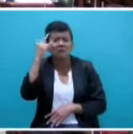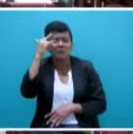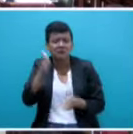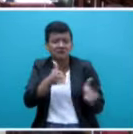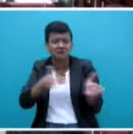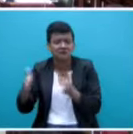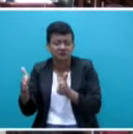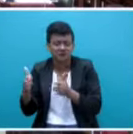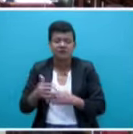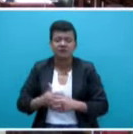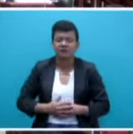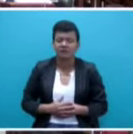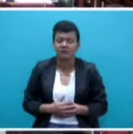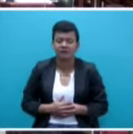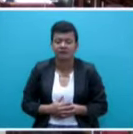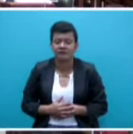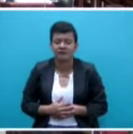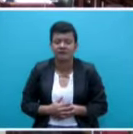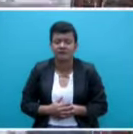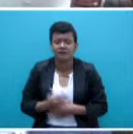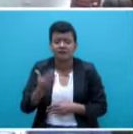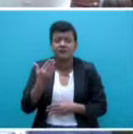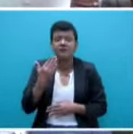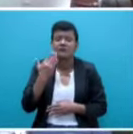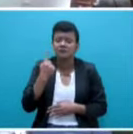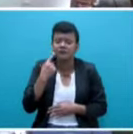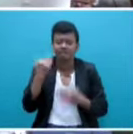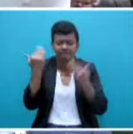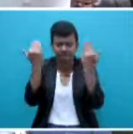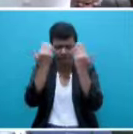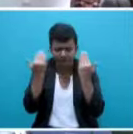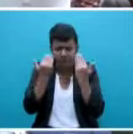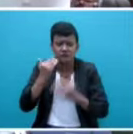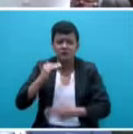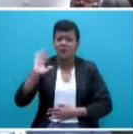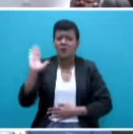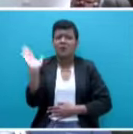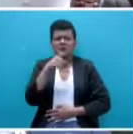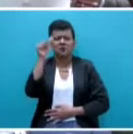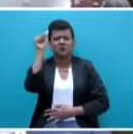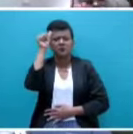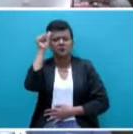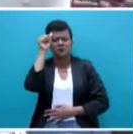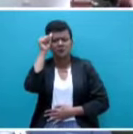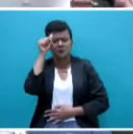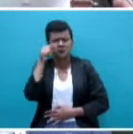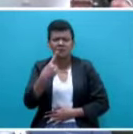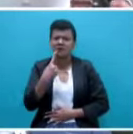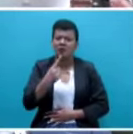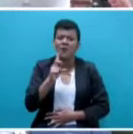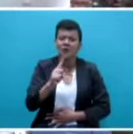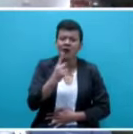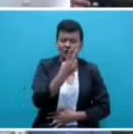Mr. Speaker, sir, as all honourable members may be aware, Standing Orders 22 Clause 1 provides that